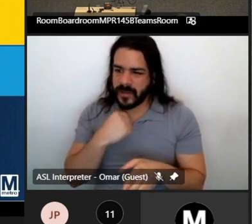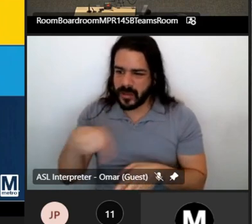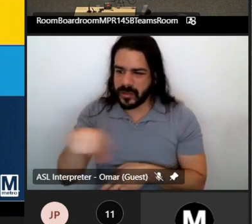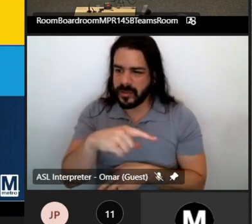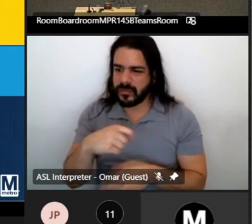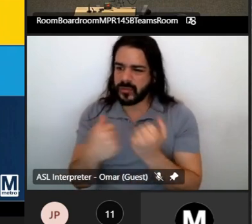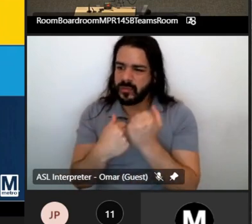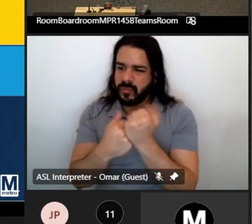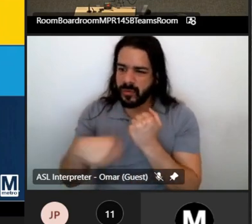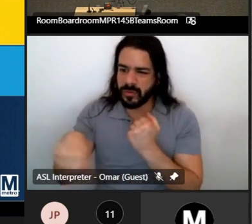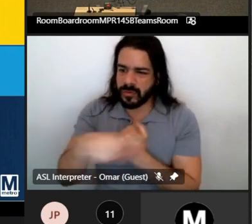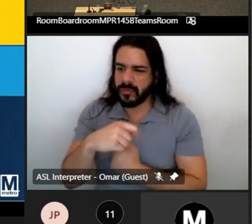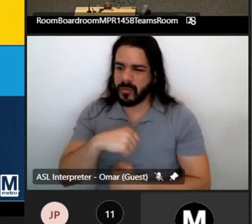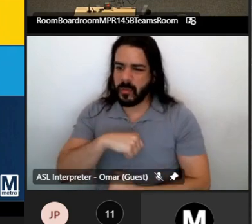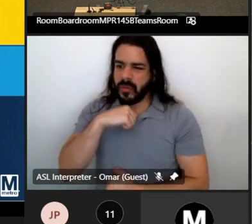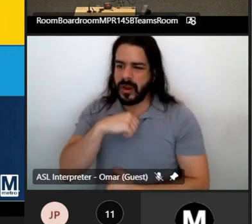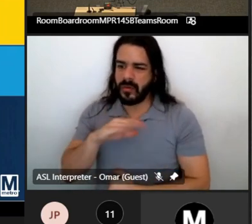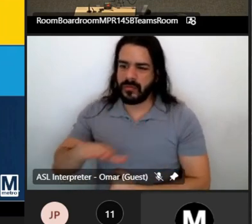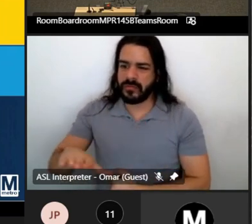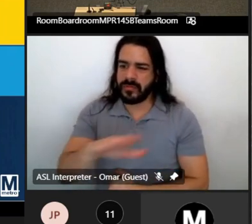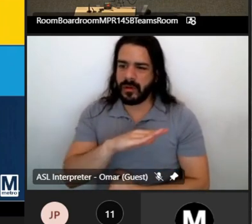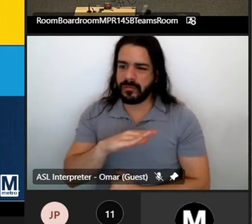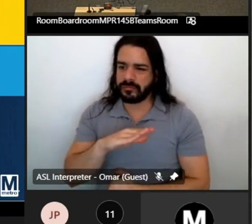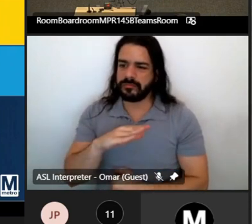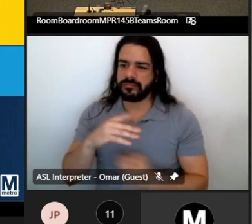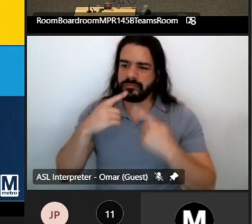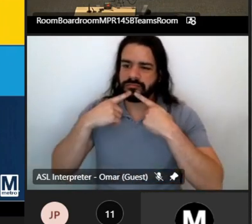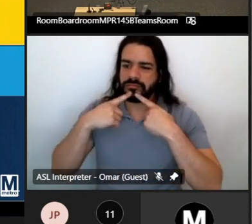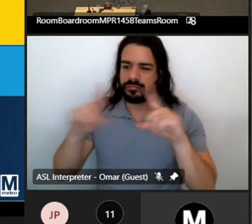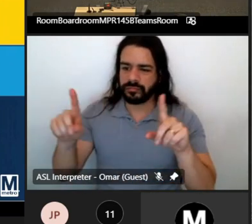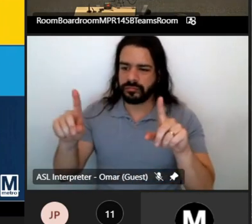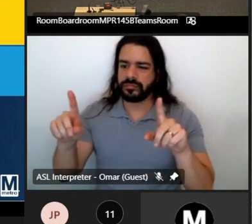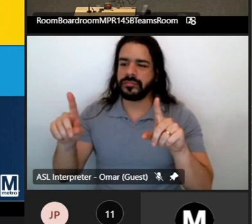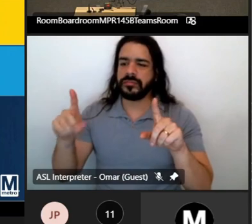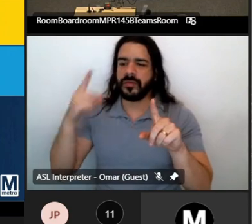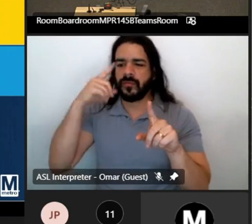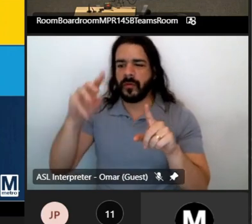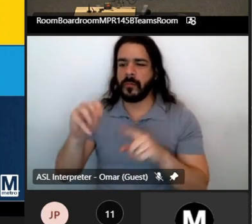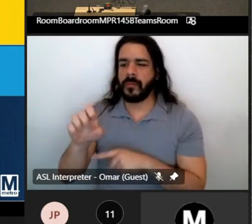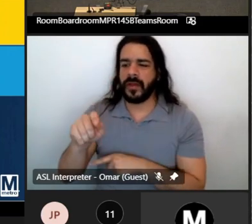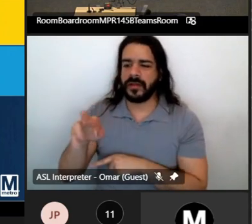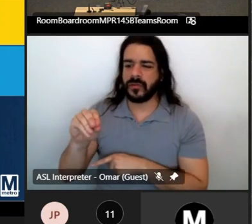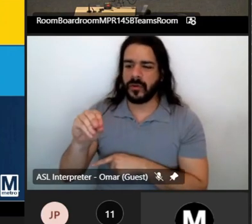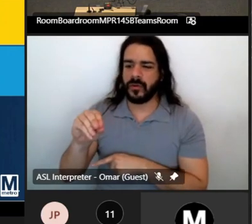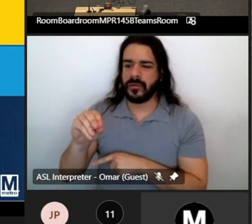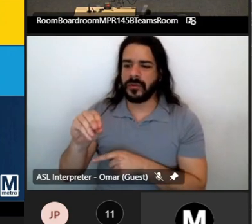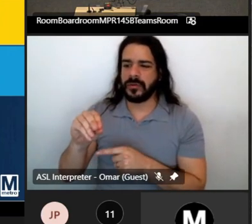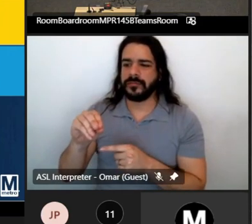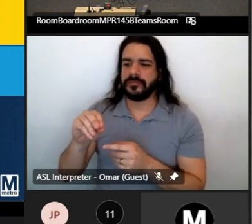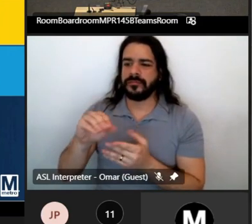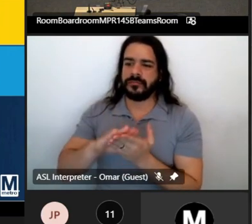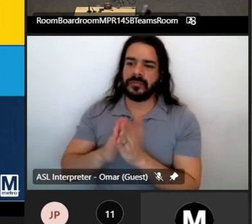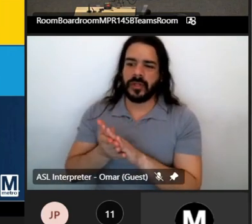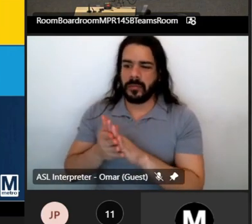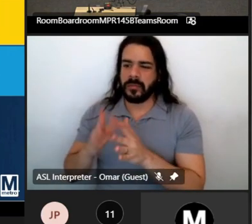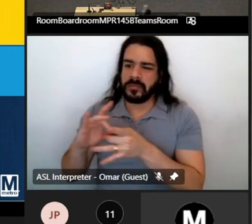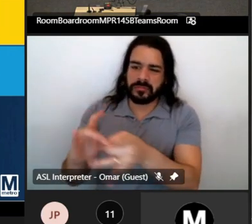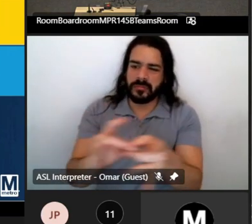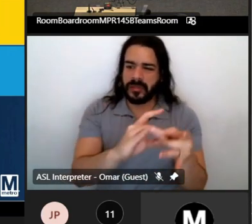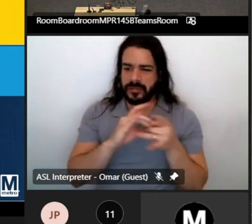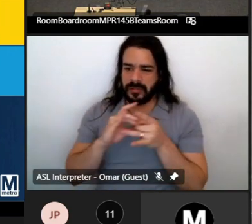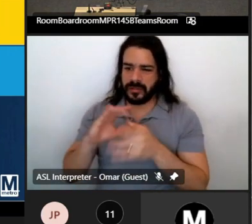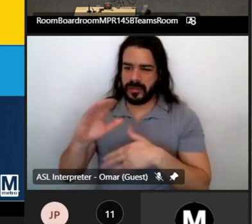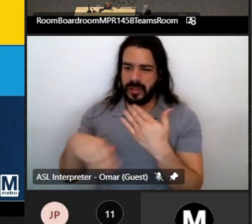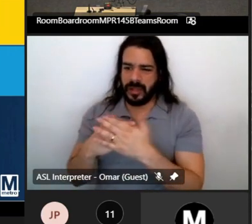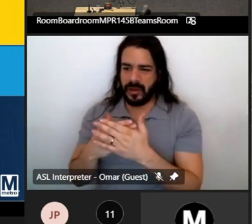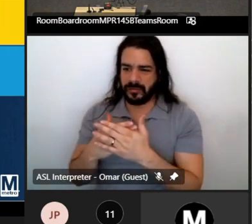them proud of their accomplishments and contributions towards making Metro a connector